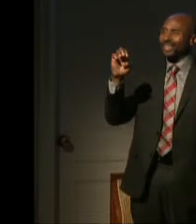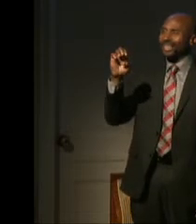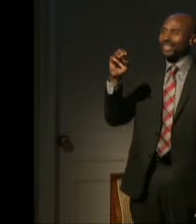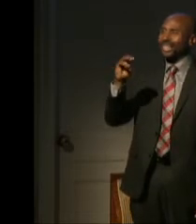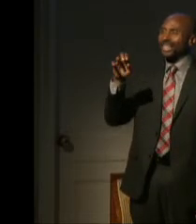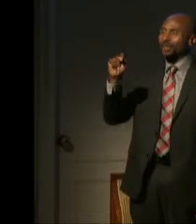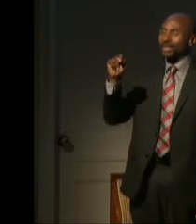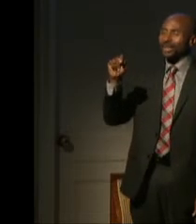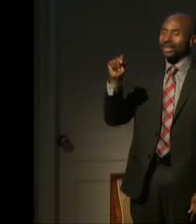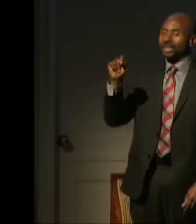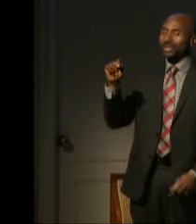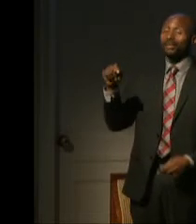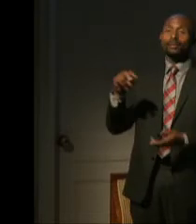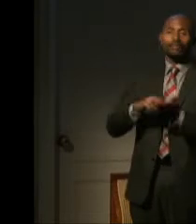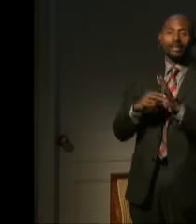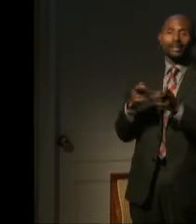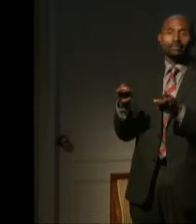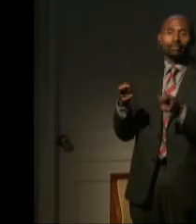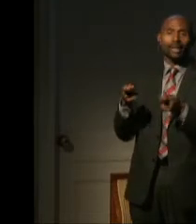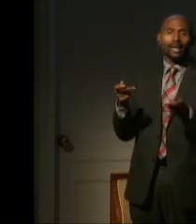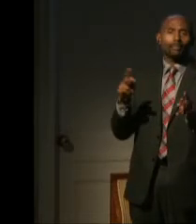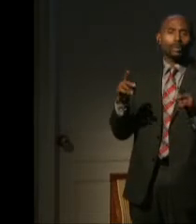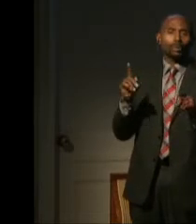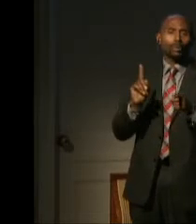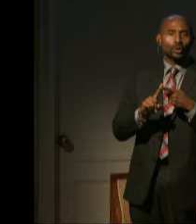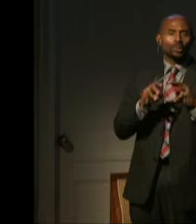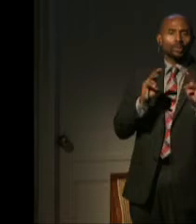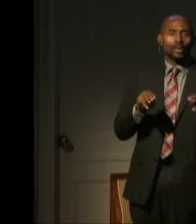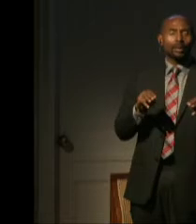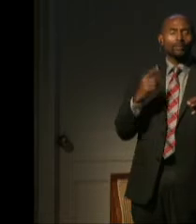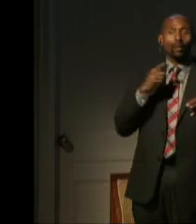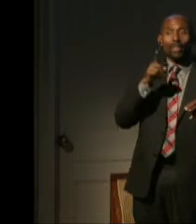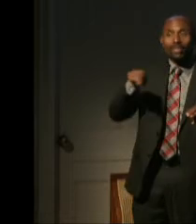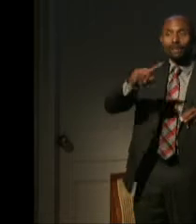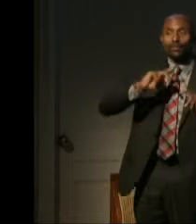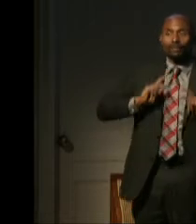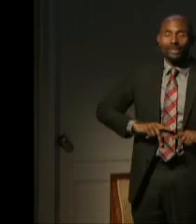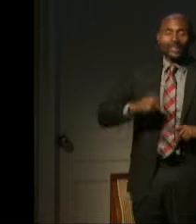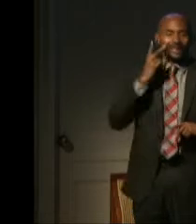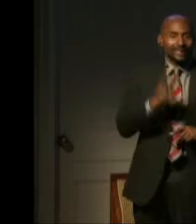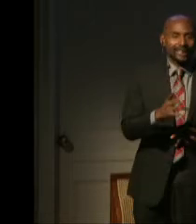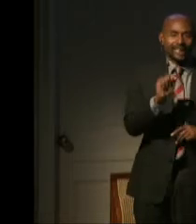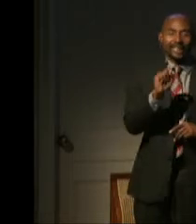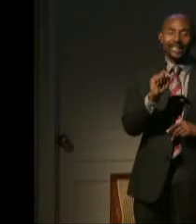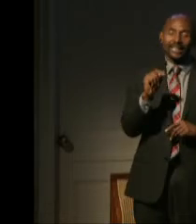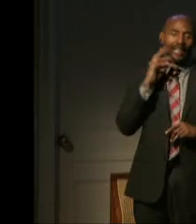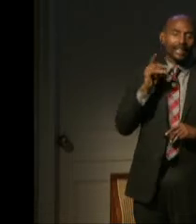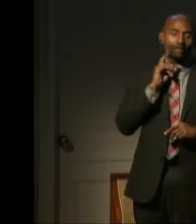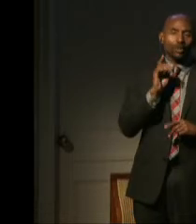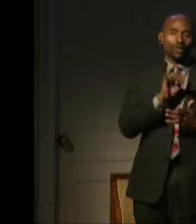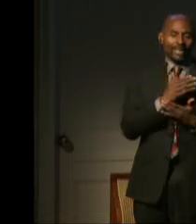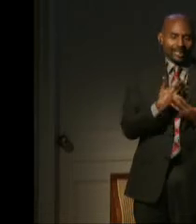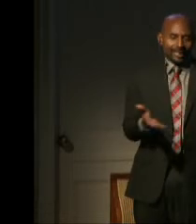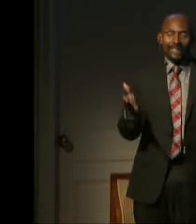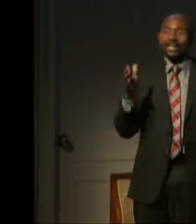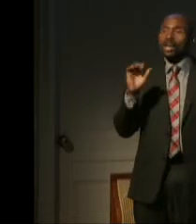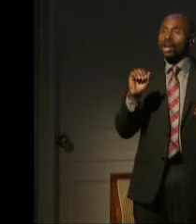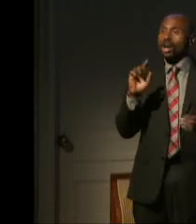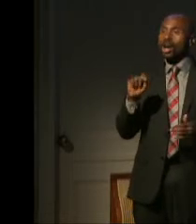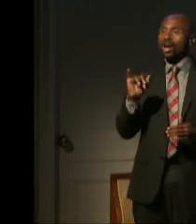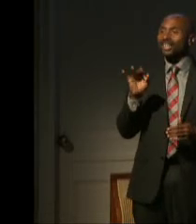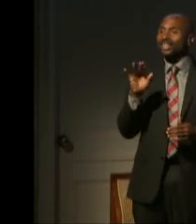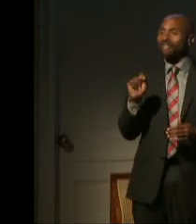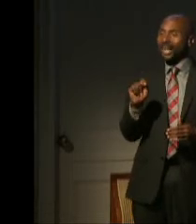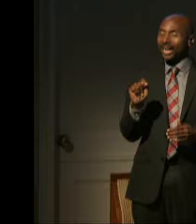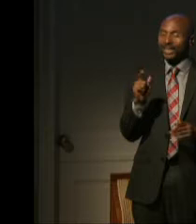this physical collection object, this artifact perhaps, this amazing collection